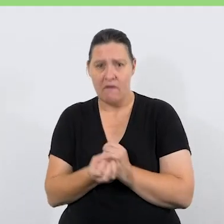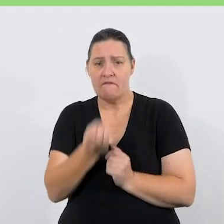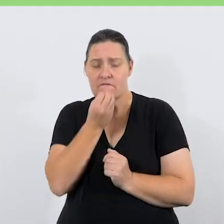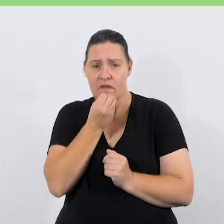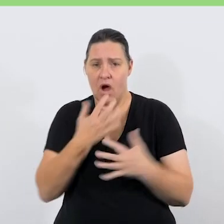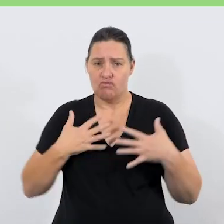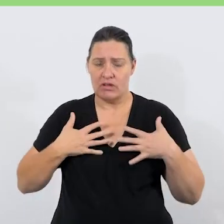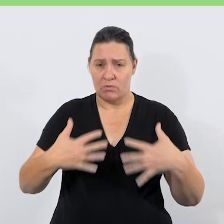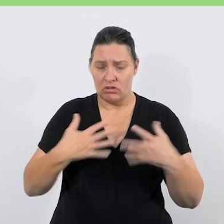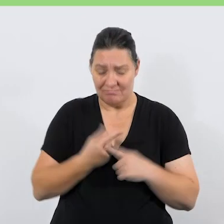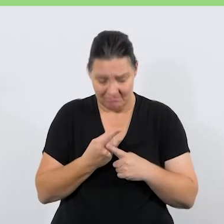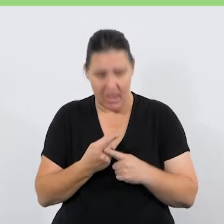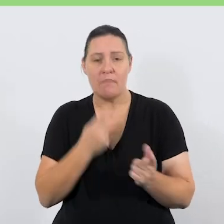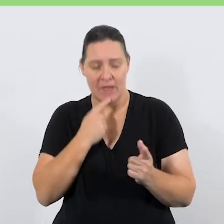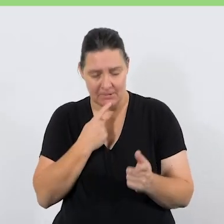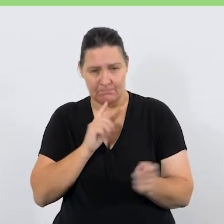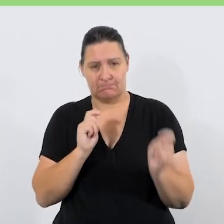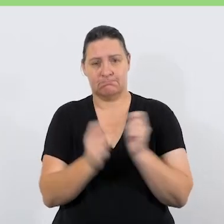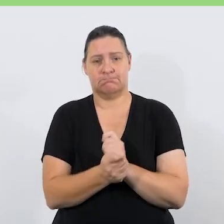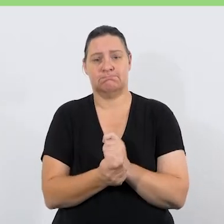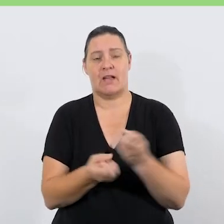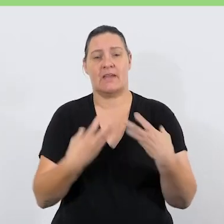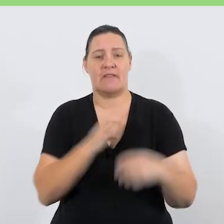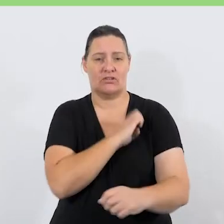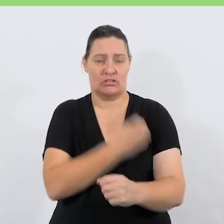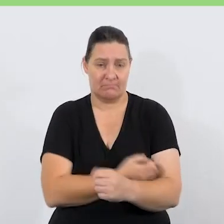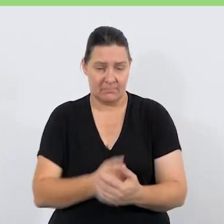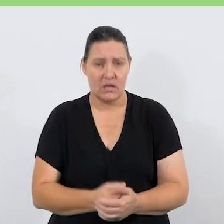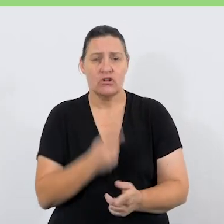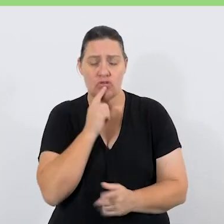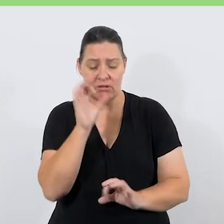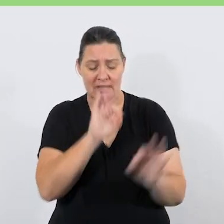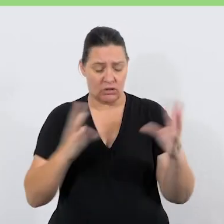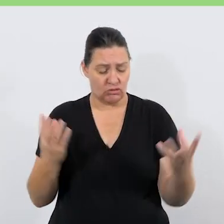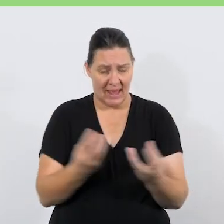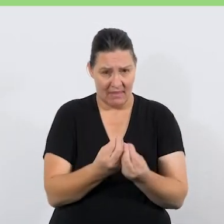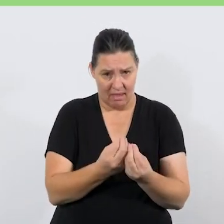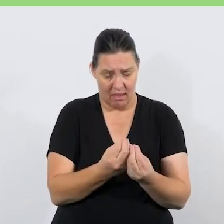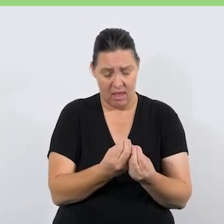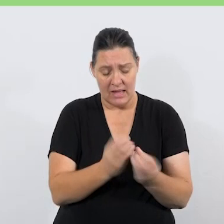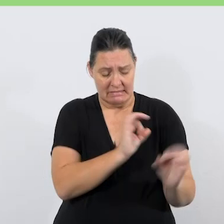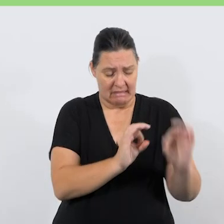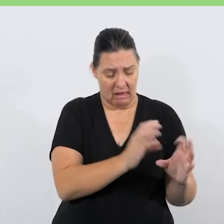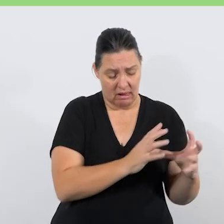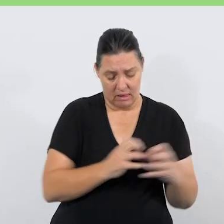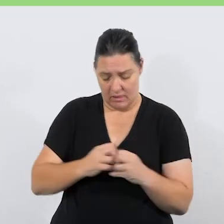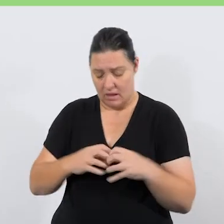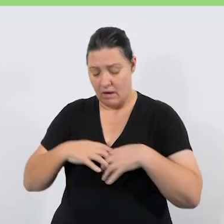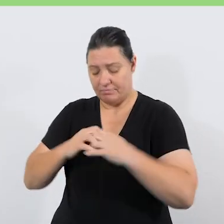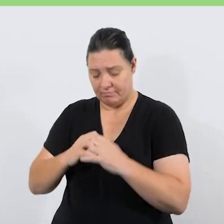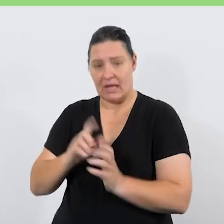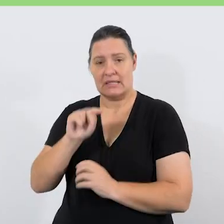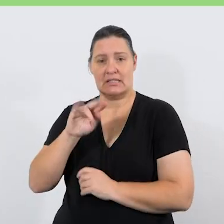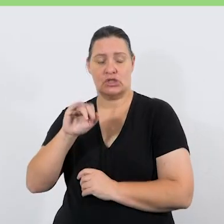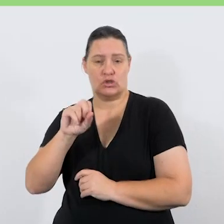of respiration. We also know that cells, when they are grouped together, they make up tissues, and that tissues